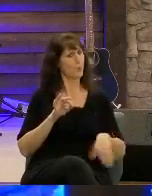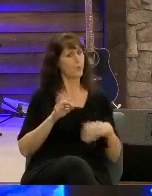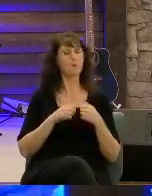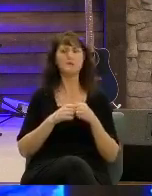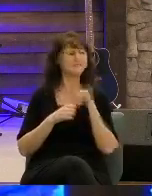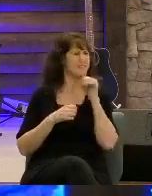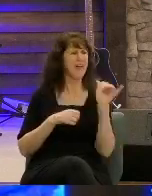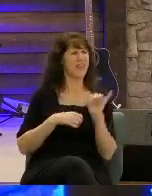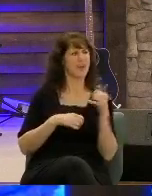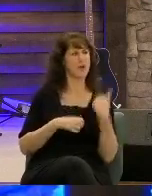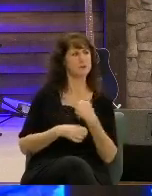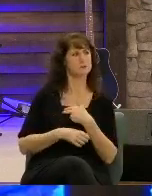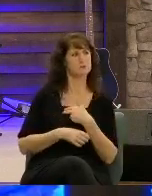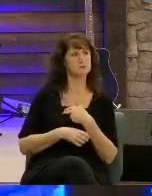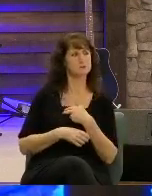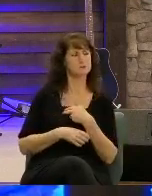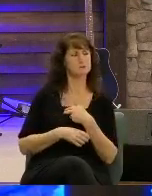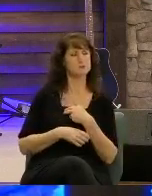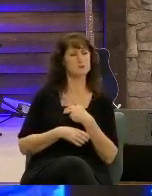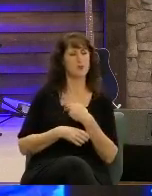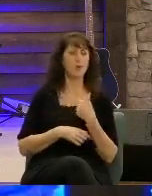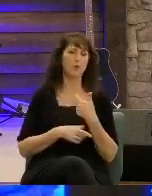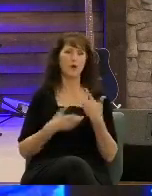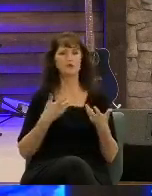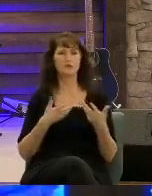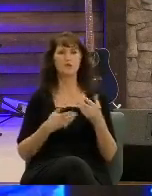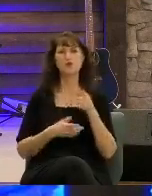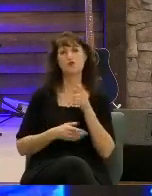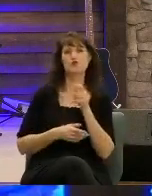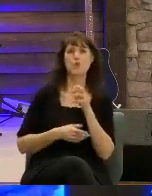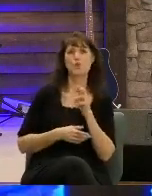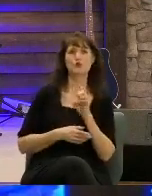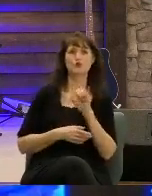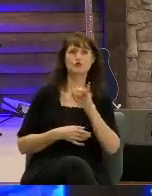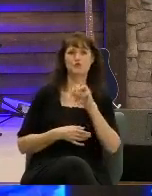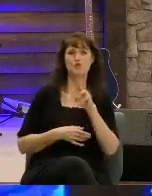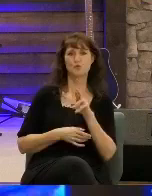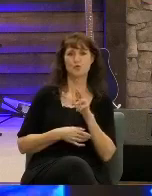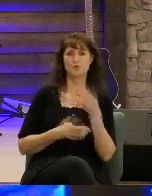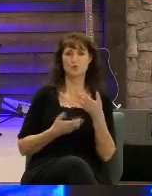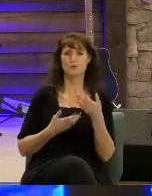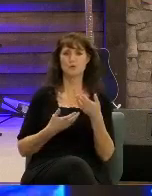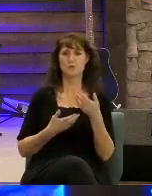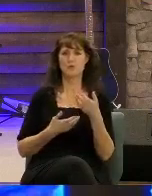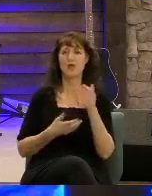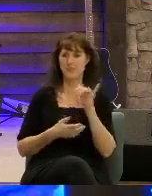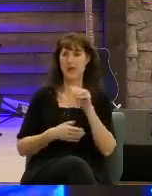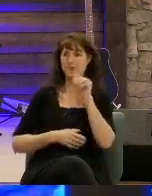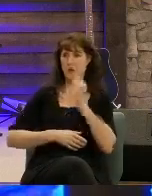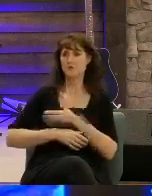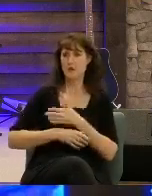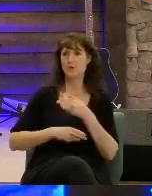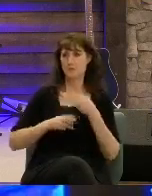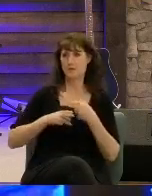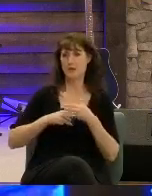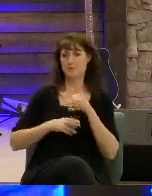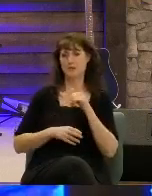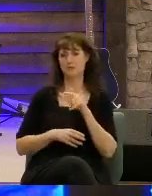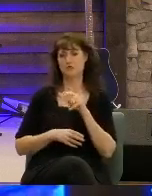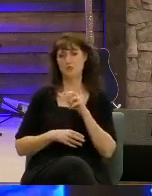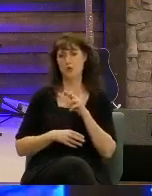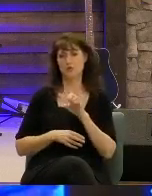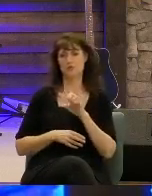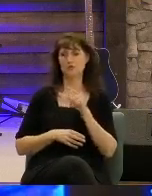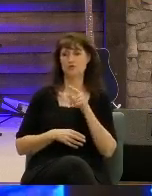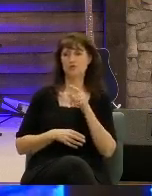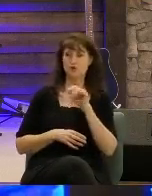us. Okay, we just, okay, you know, George Jr., okay, you know, he's our son, we'll name him George Jr., okay. You